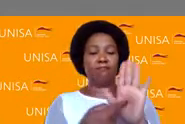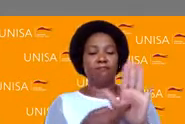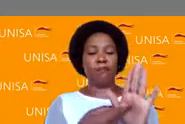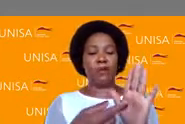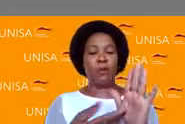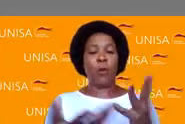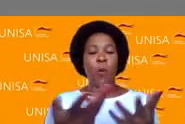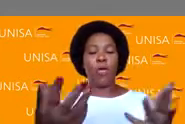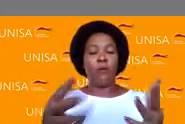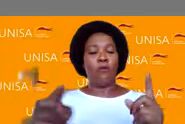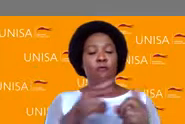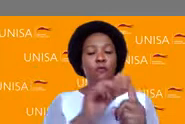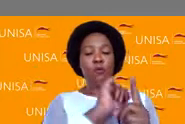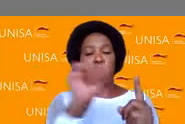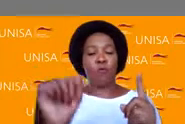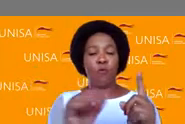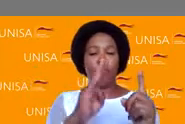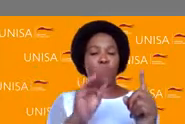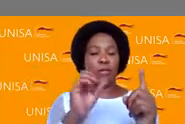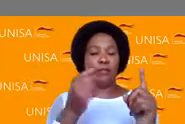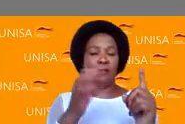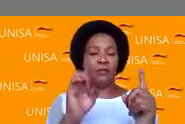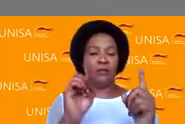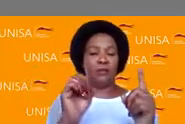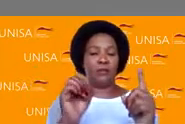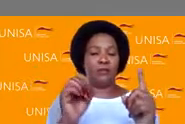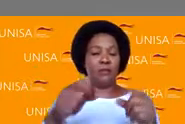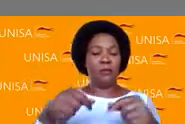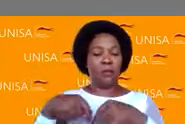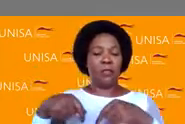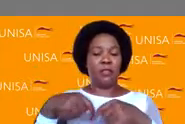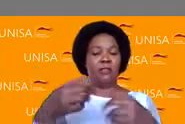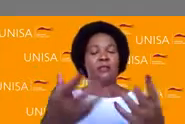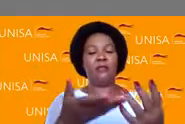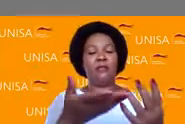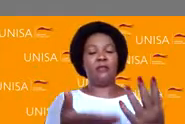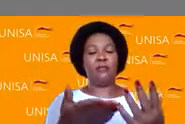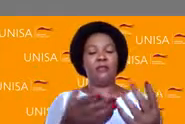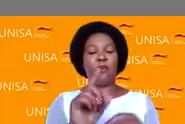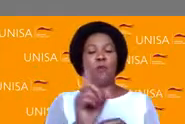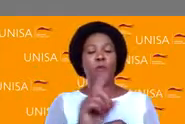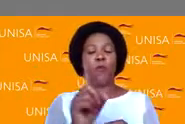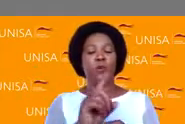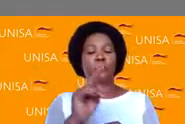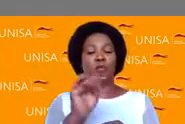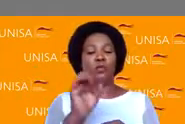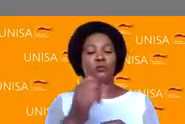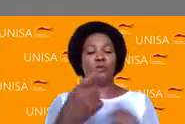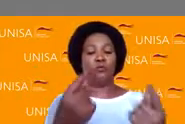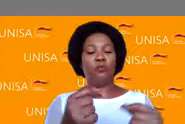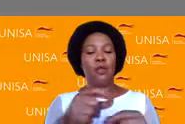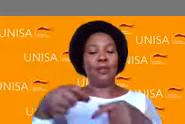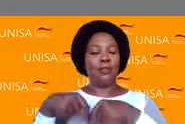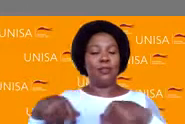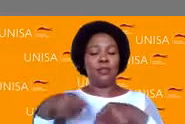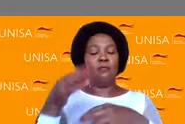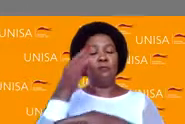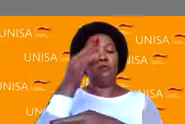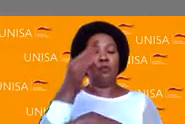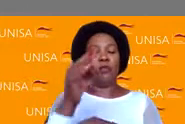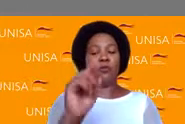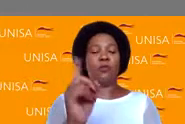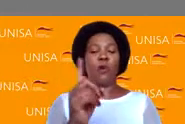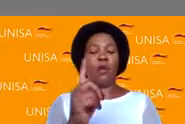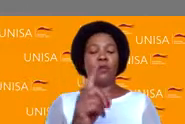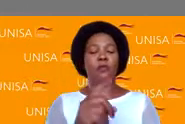your badges. Now, what the university is going to work towards with badges as well into the future is, for instance,